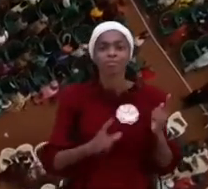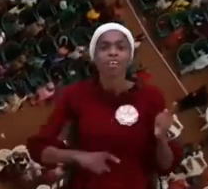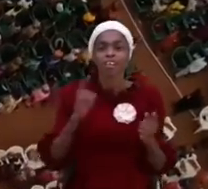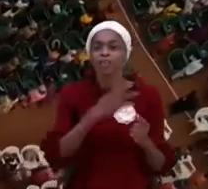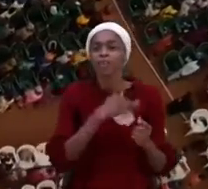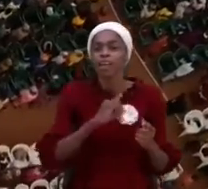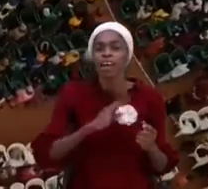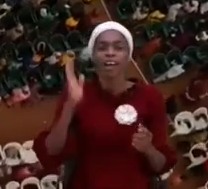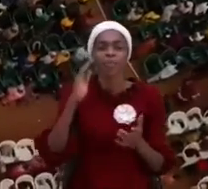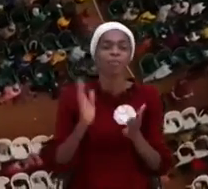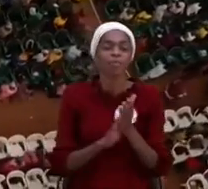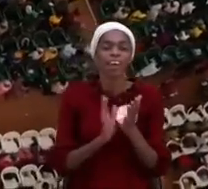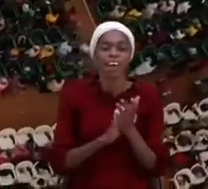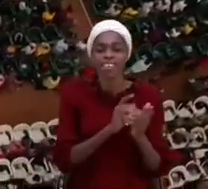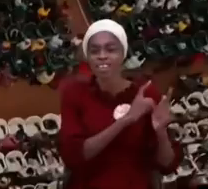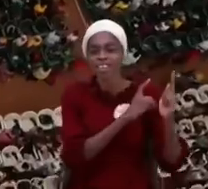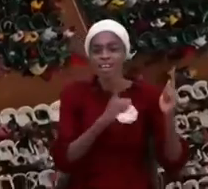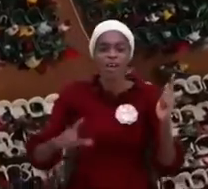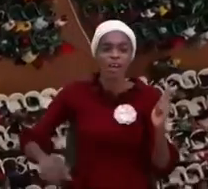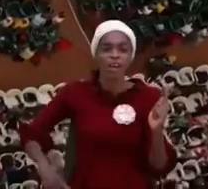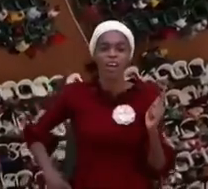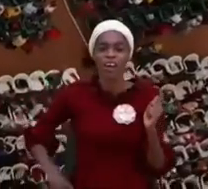Lord. You and I, we praise the